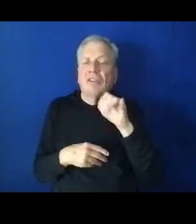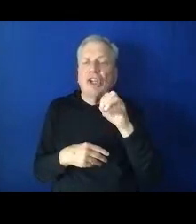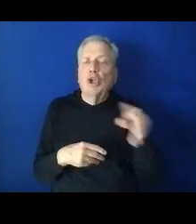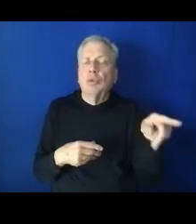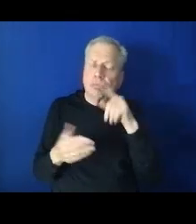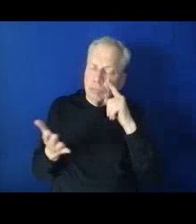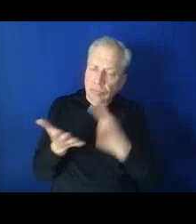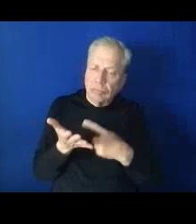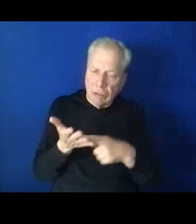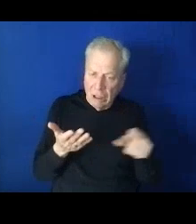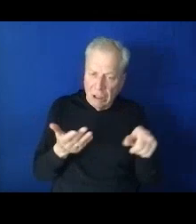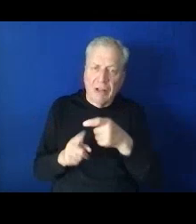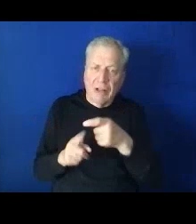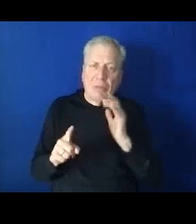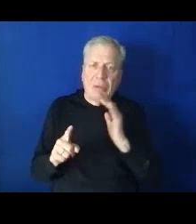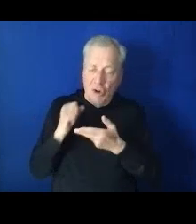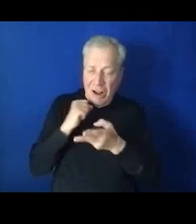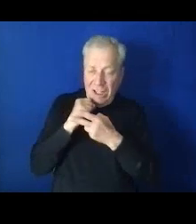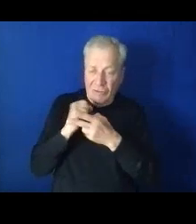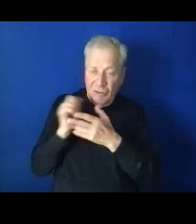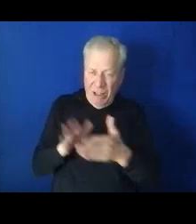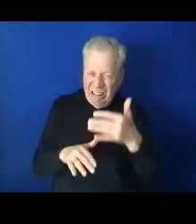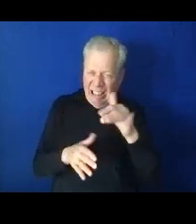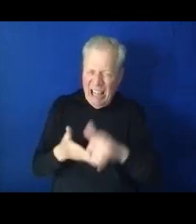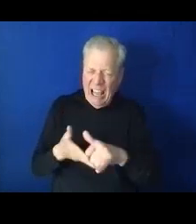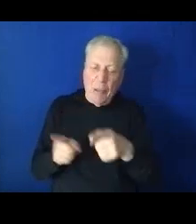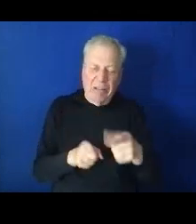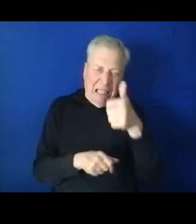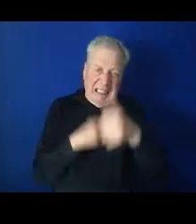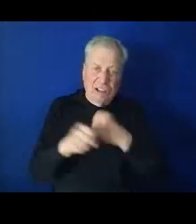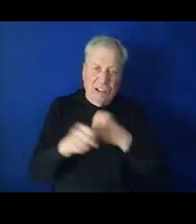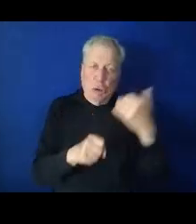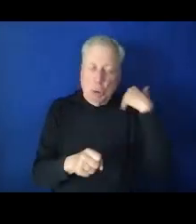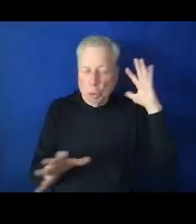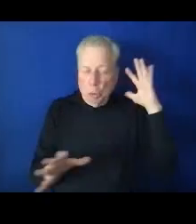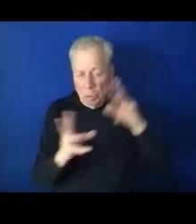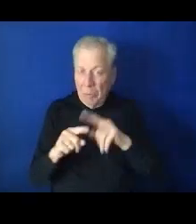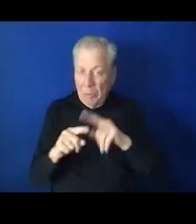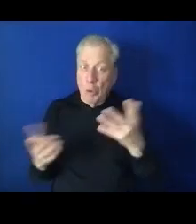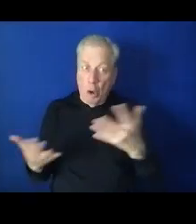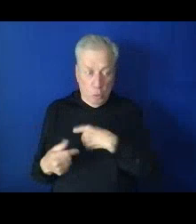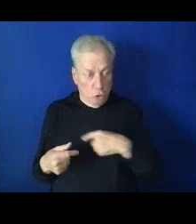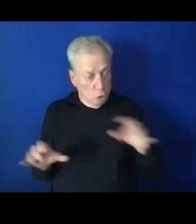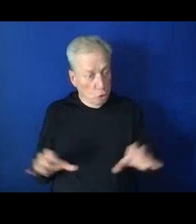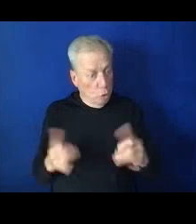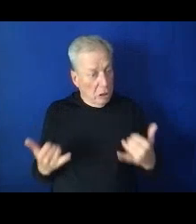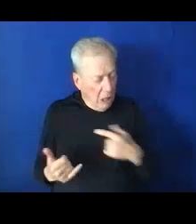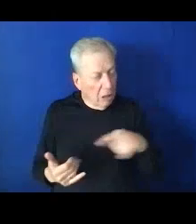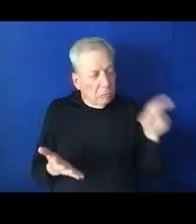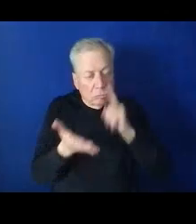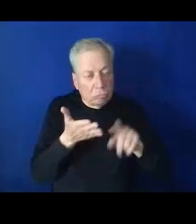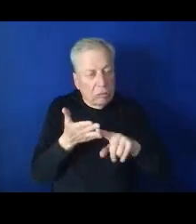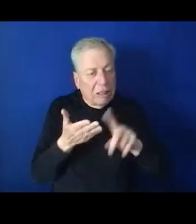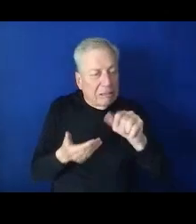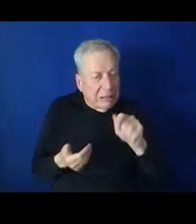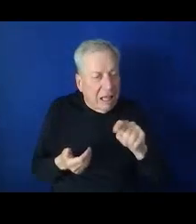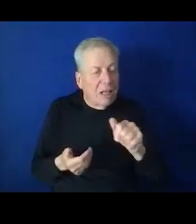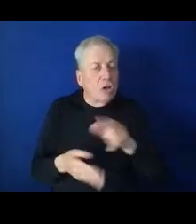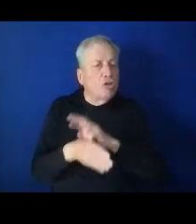our conservation plan about 10 years ago that essentially takes what we're doing, looks at the data, looks at the results, looks